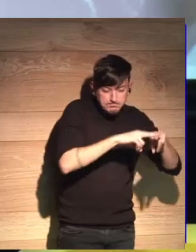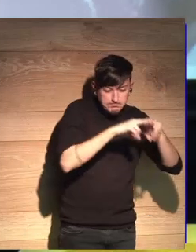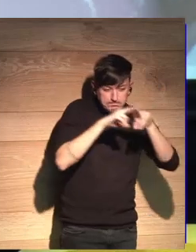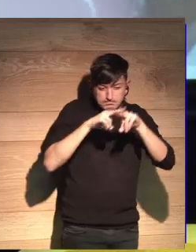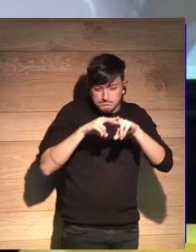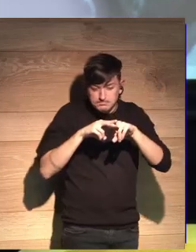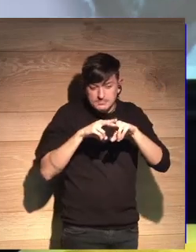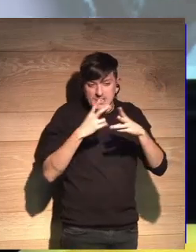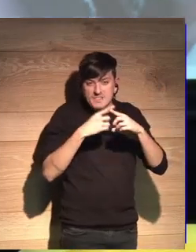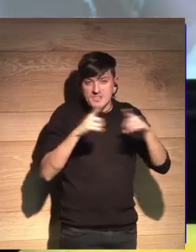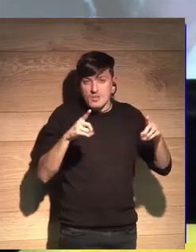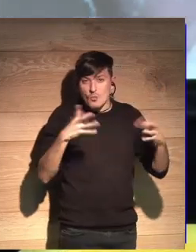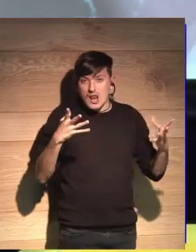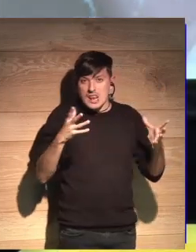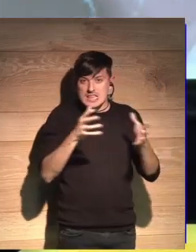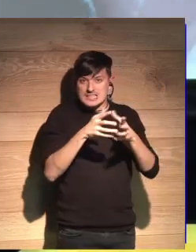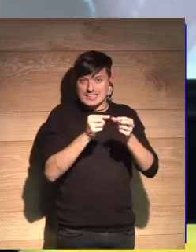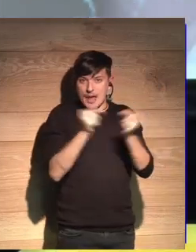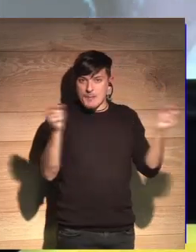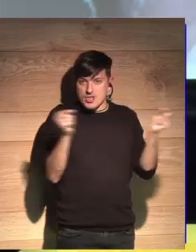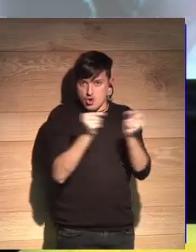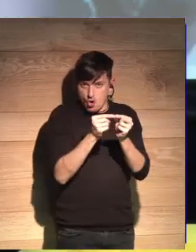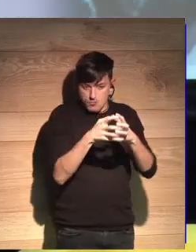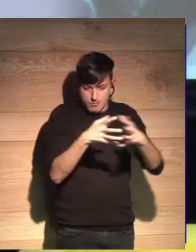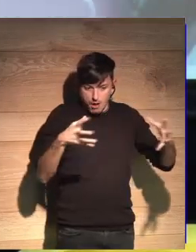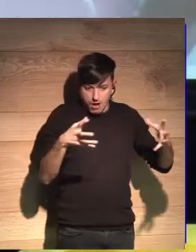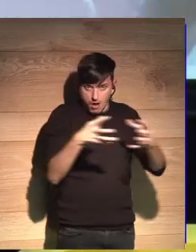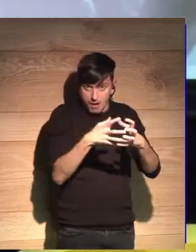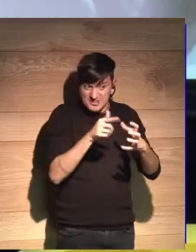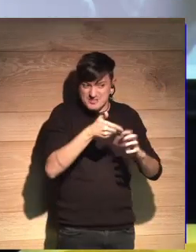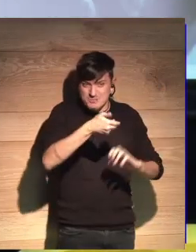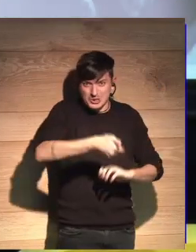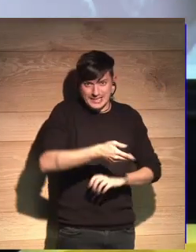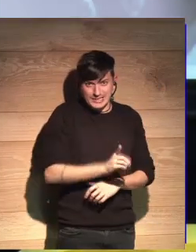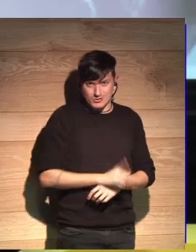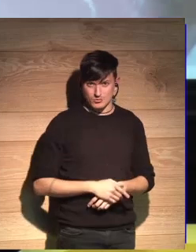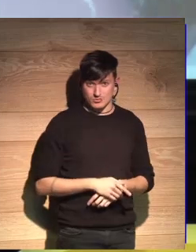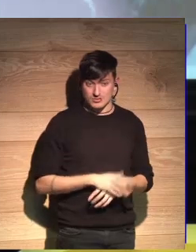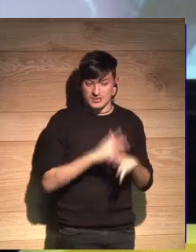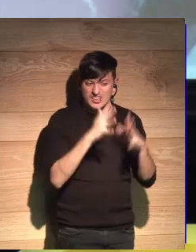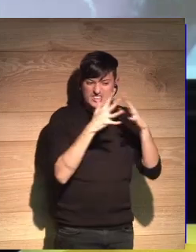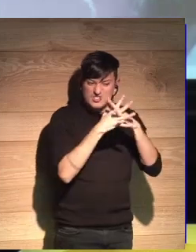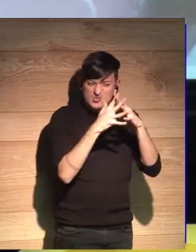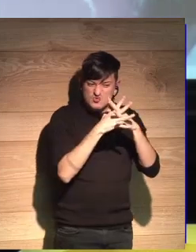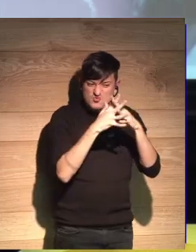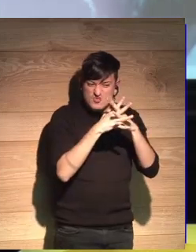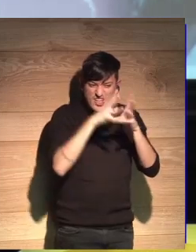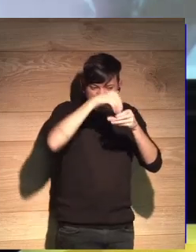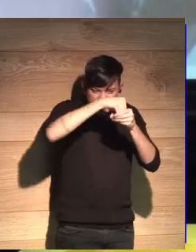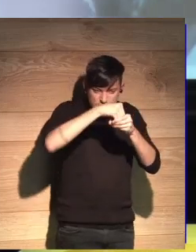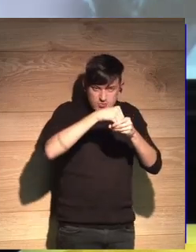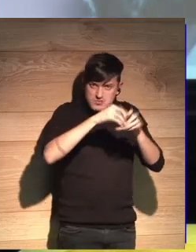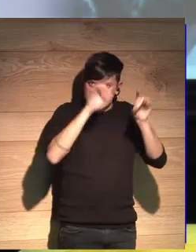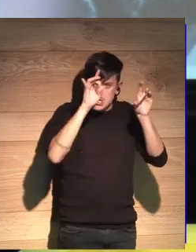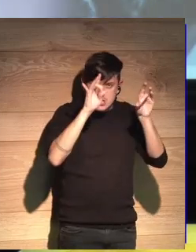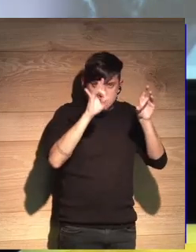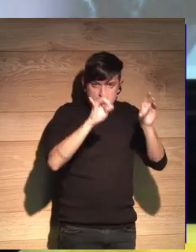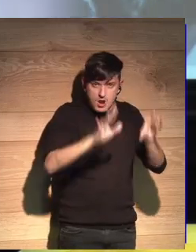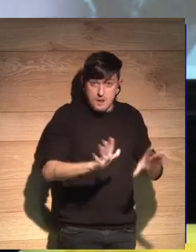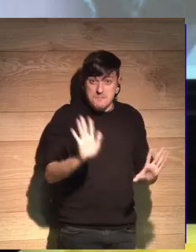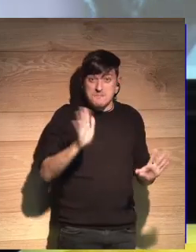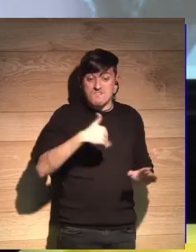in size, but that's not the important part. All the same structures and systems are there, but they function slightly differently, and that